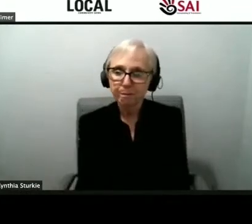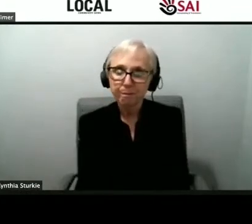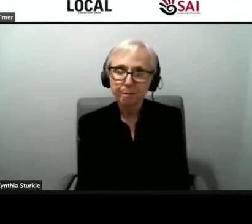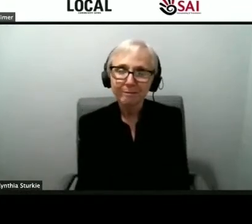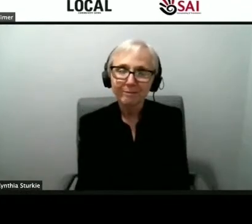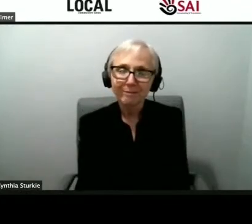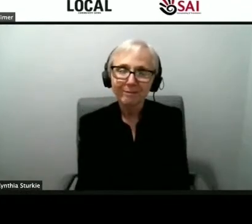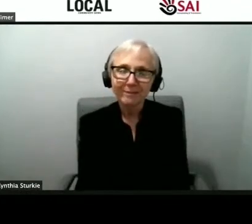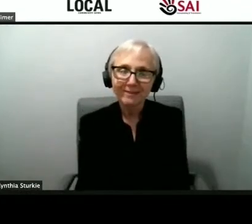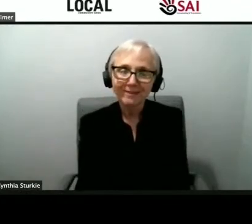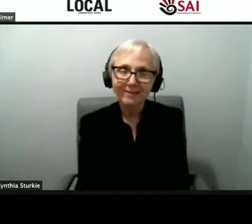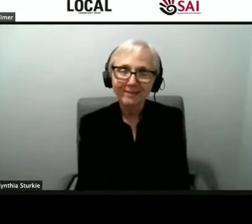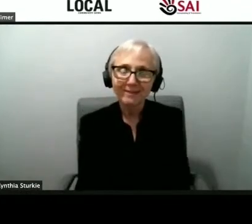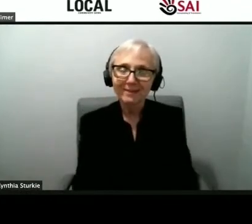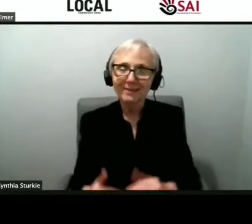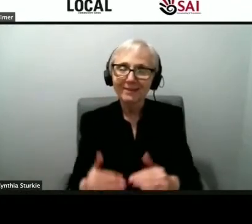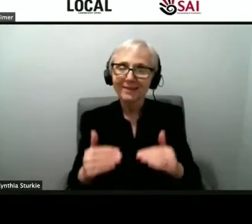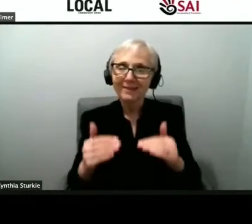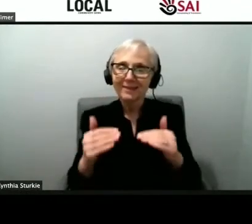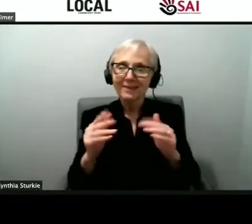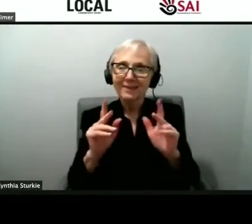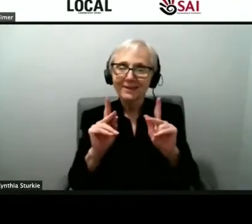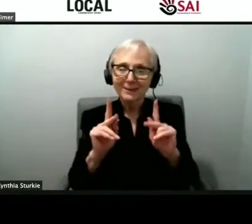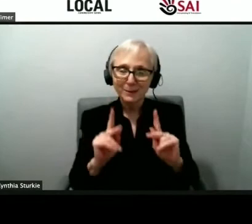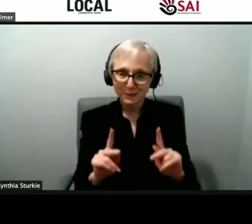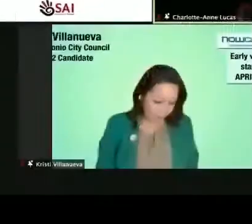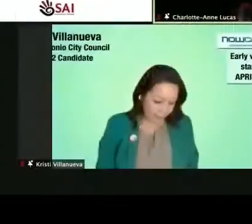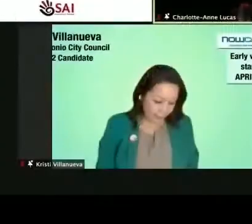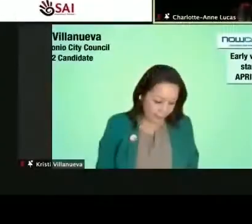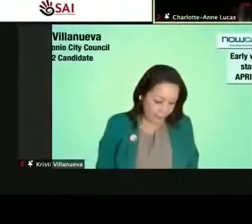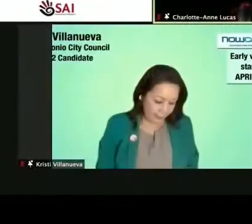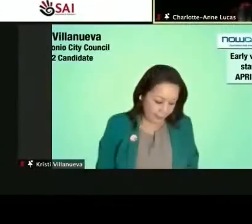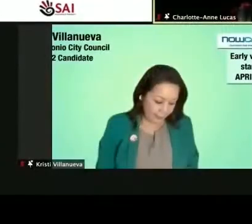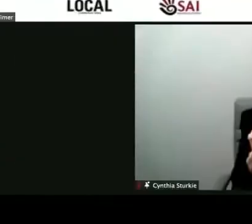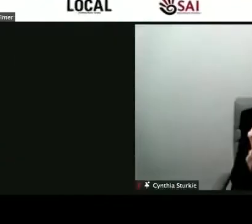Okay. And the next person on this question is Dory Brown.